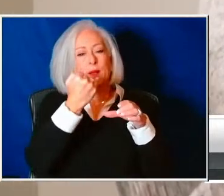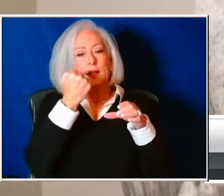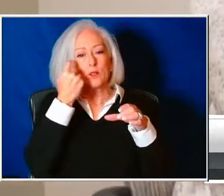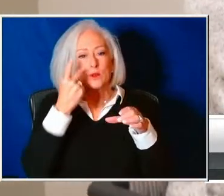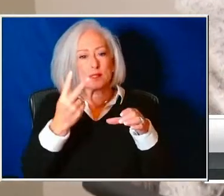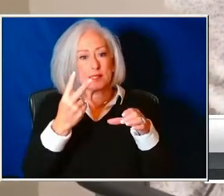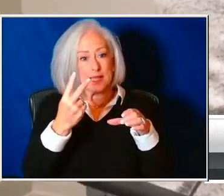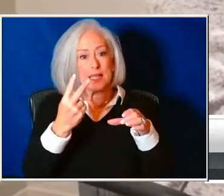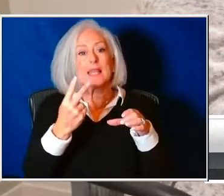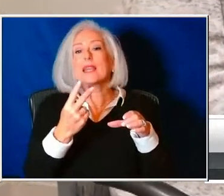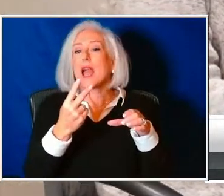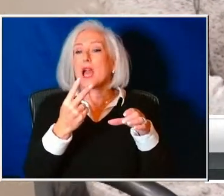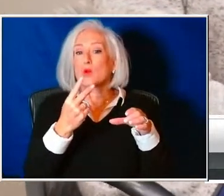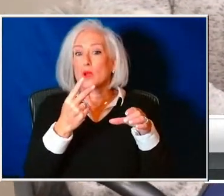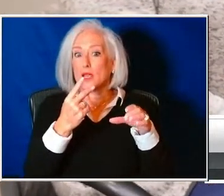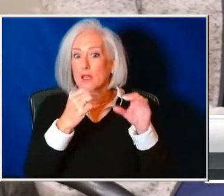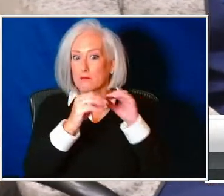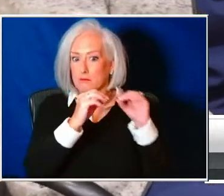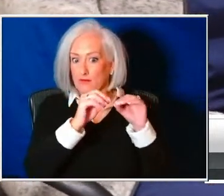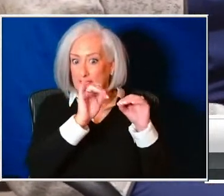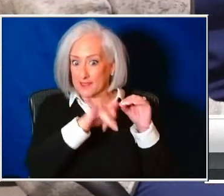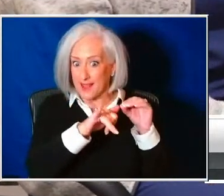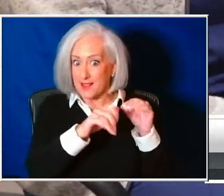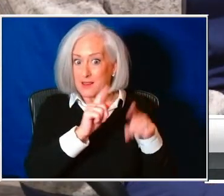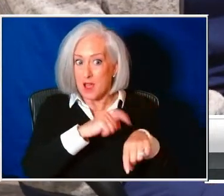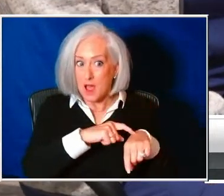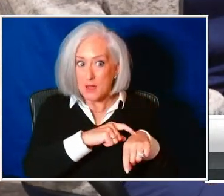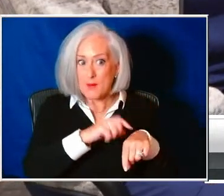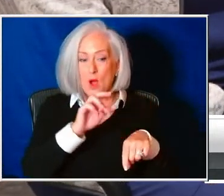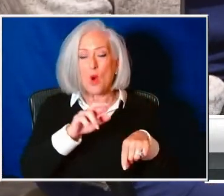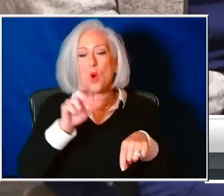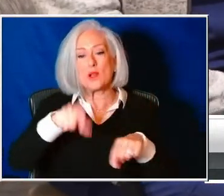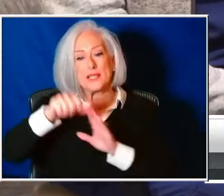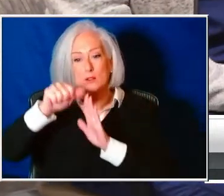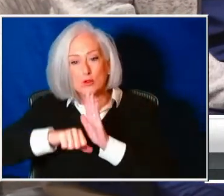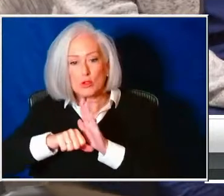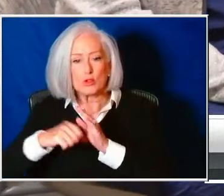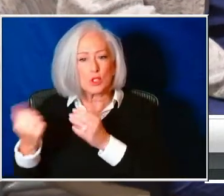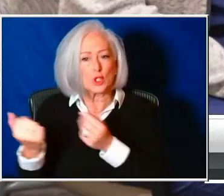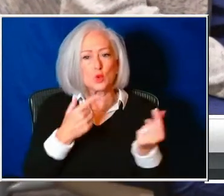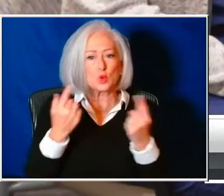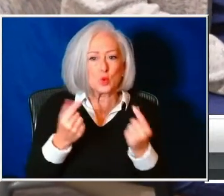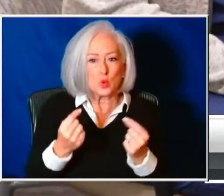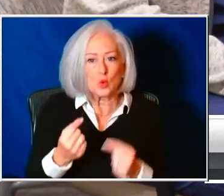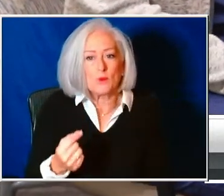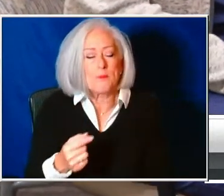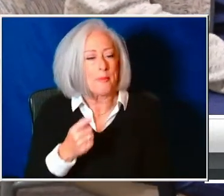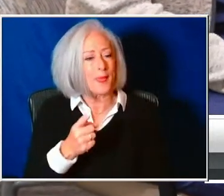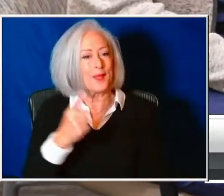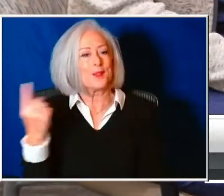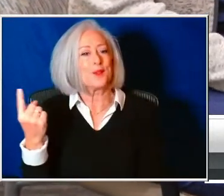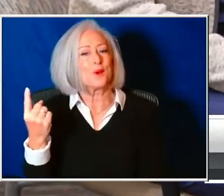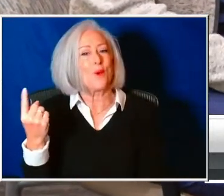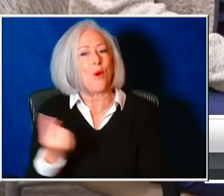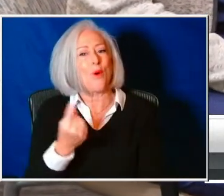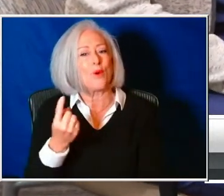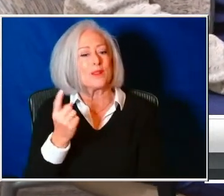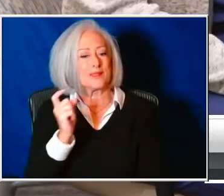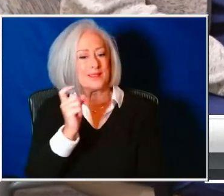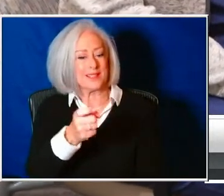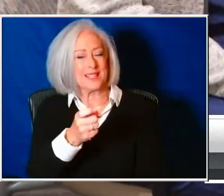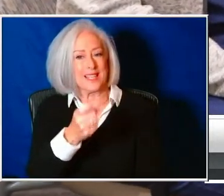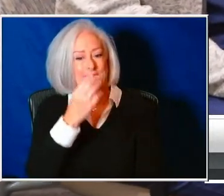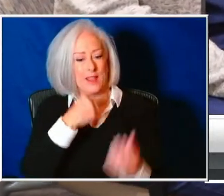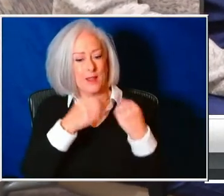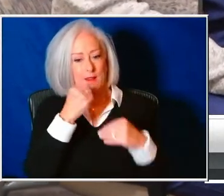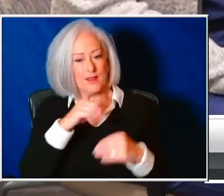So those decisions are made at that point. You also give out dietary information, and I know my husband and I, we